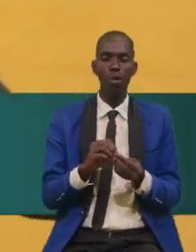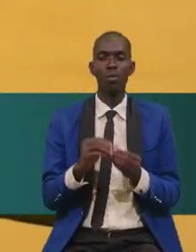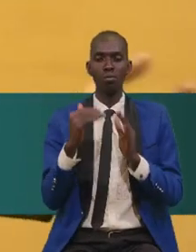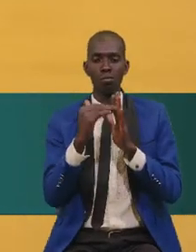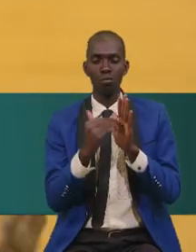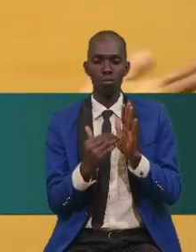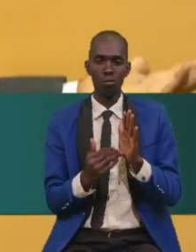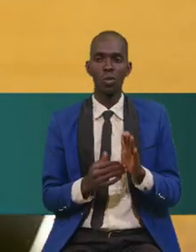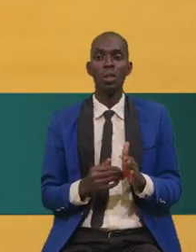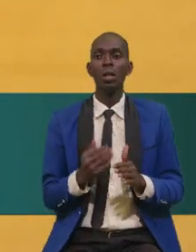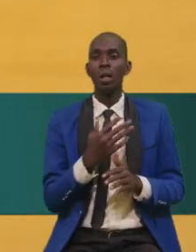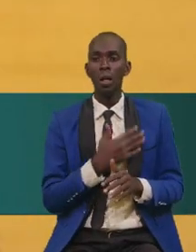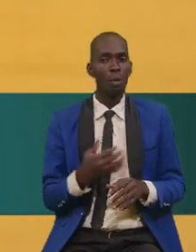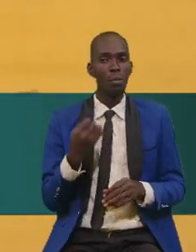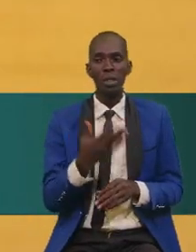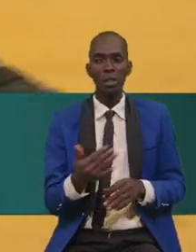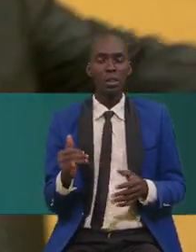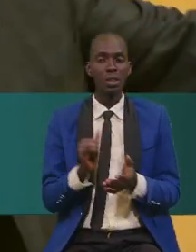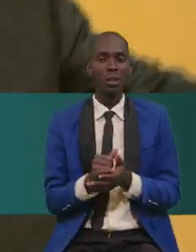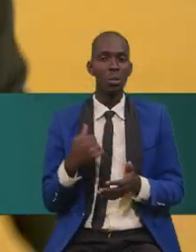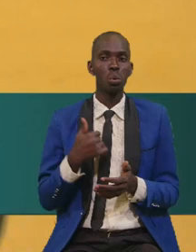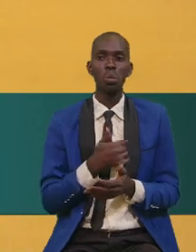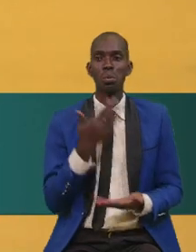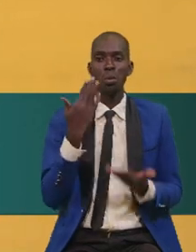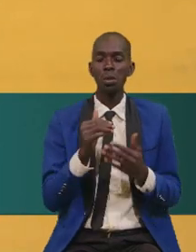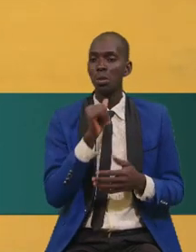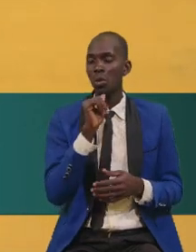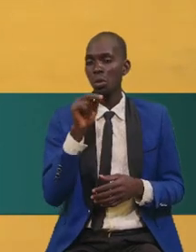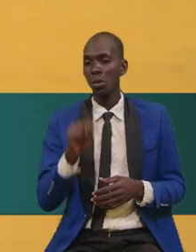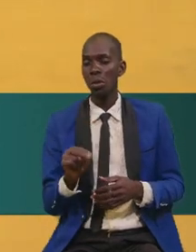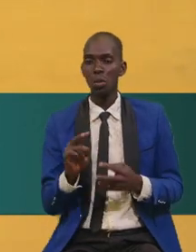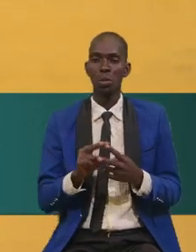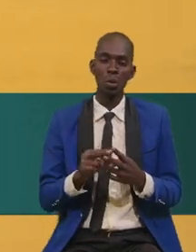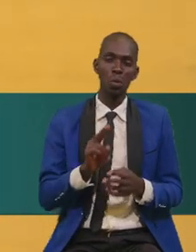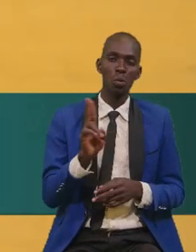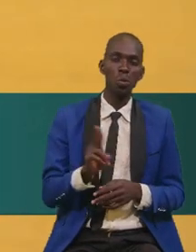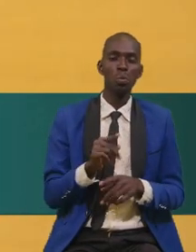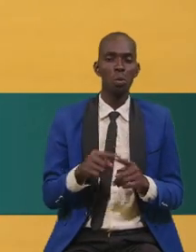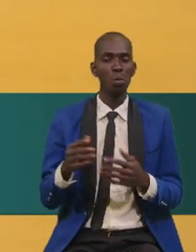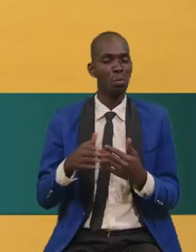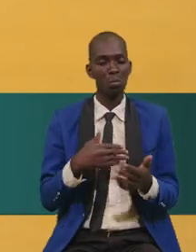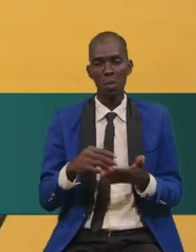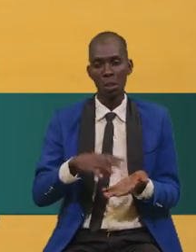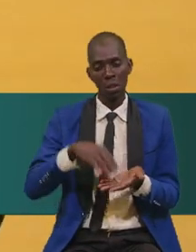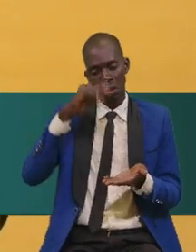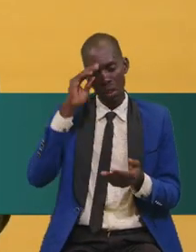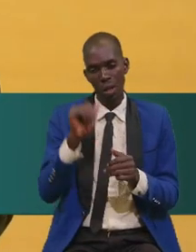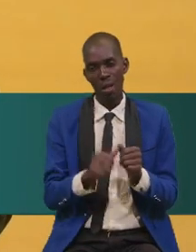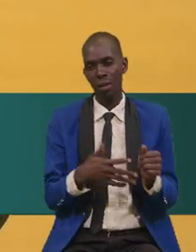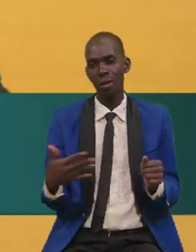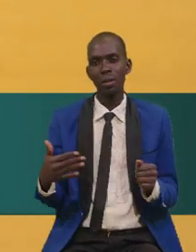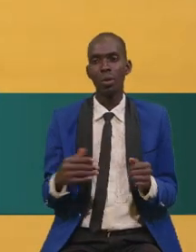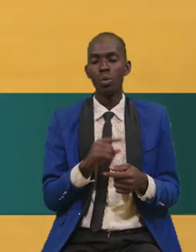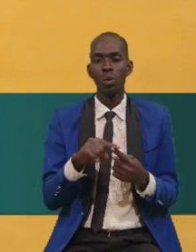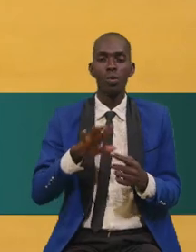not going to need, things we are not going to use, we had to study everything. Then we got to the university in the first